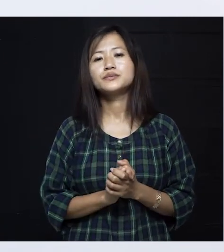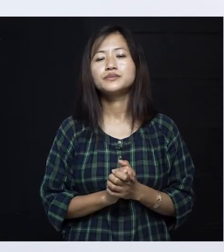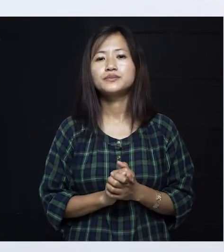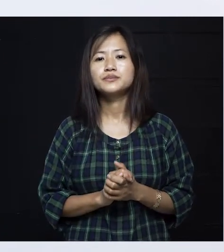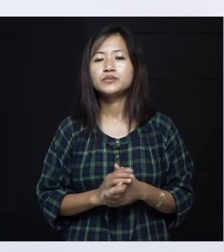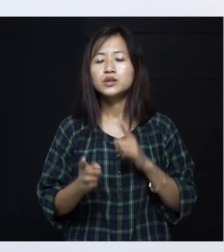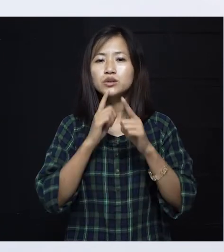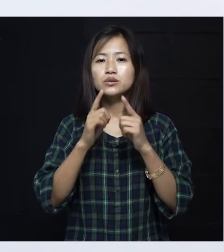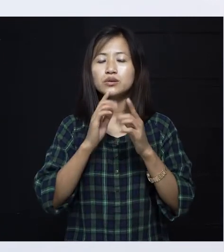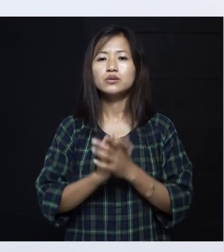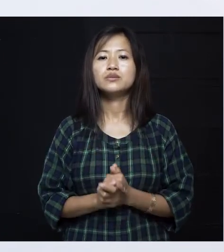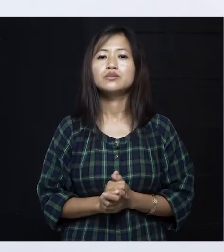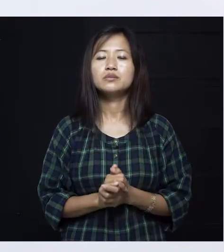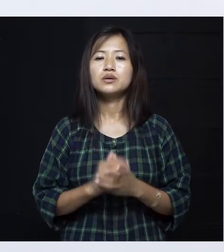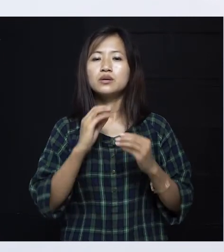we are talking about the